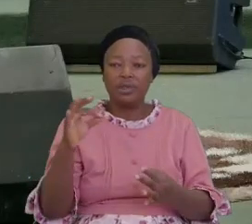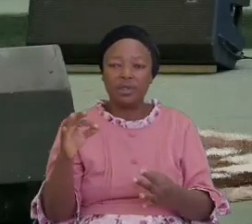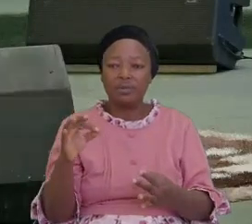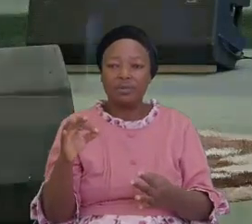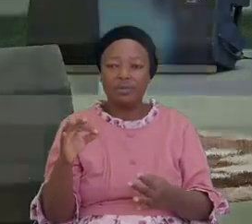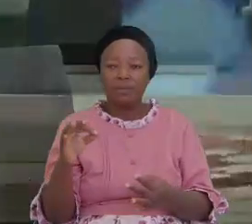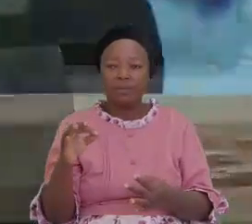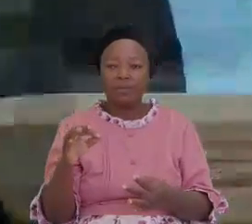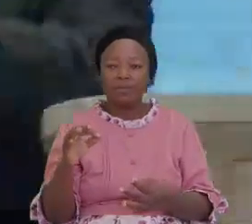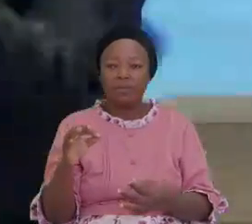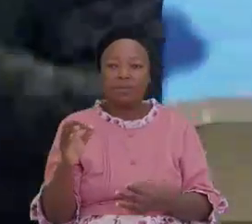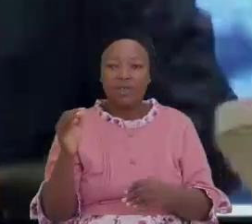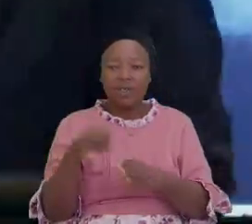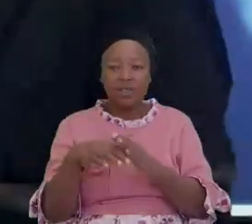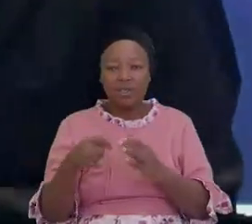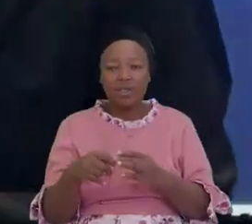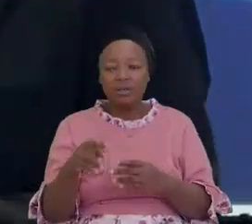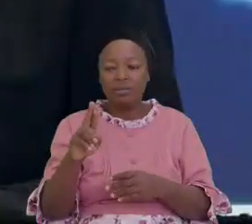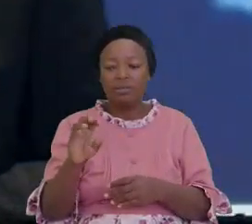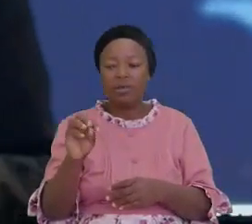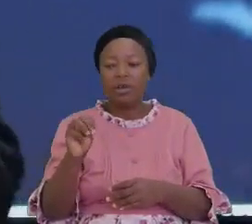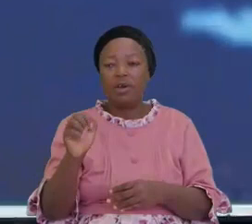the Roman world in those days,